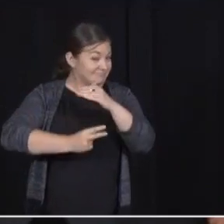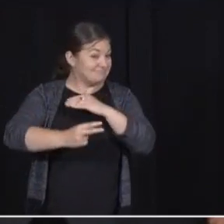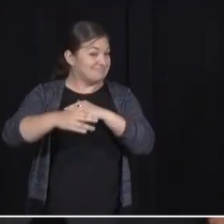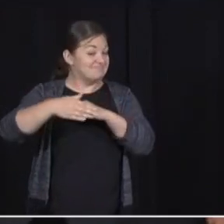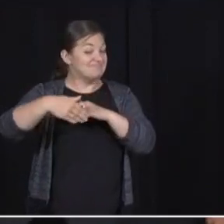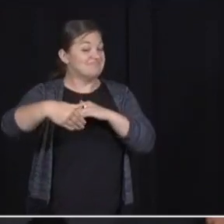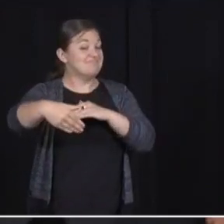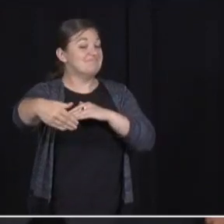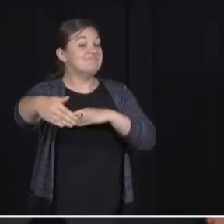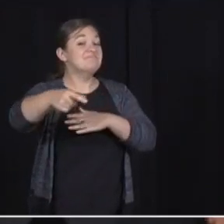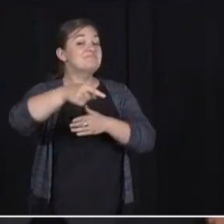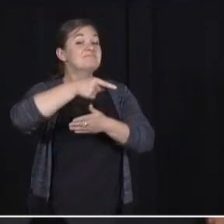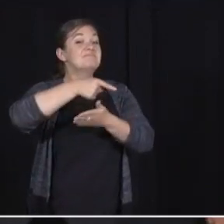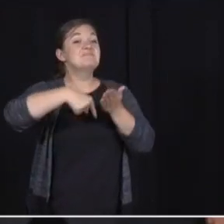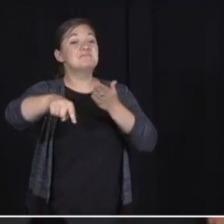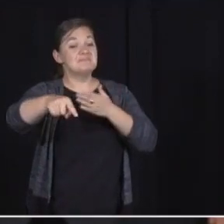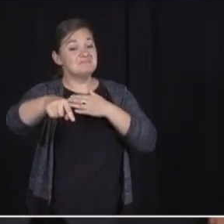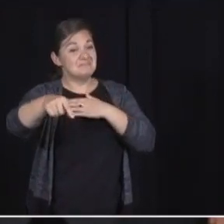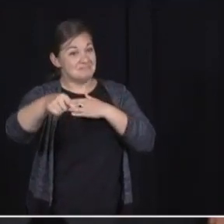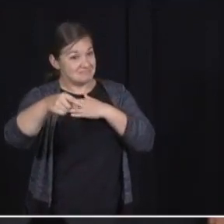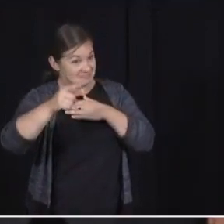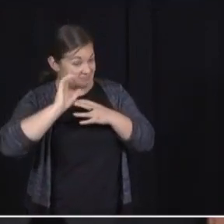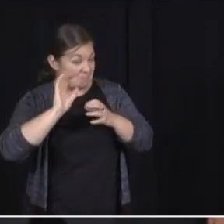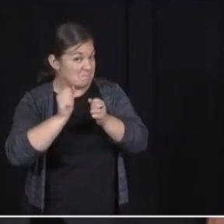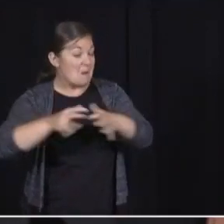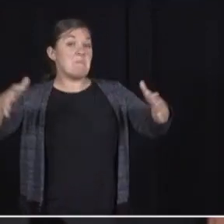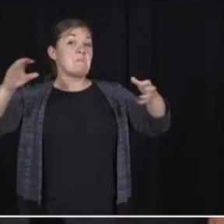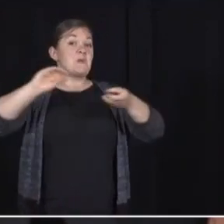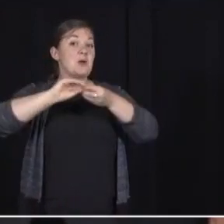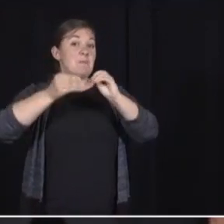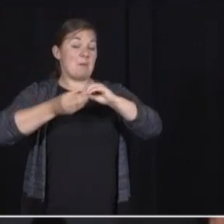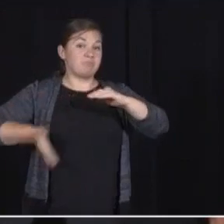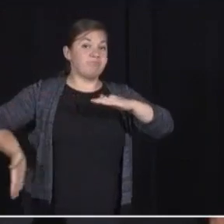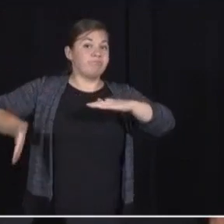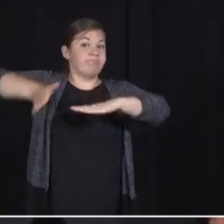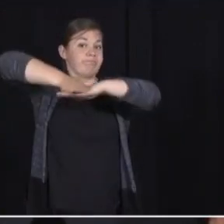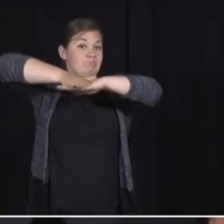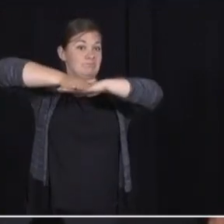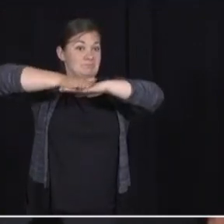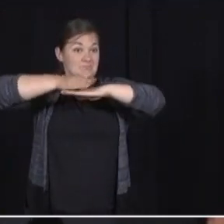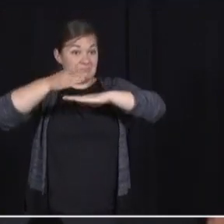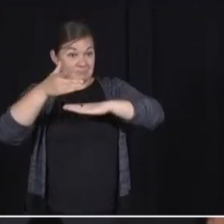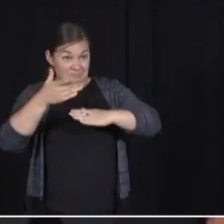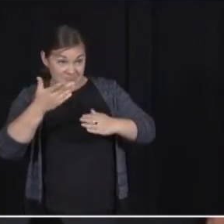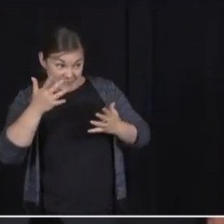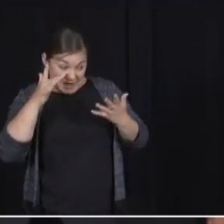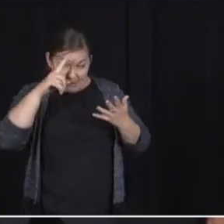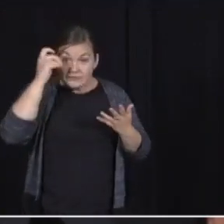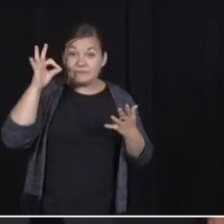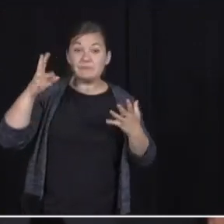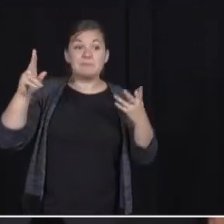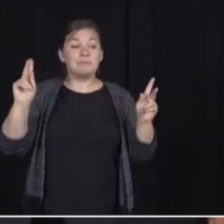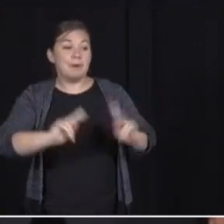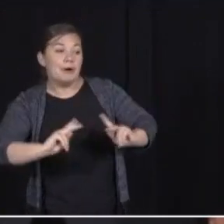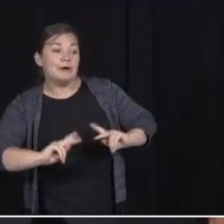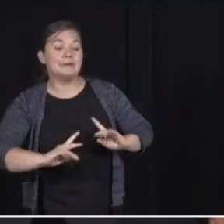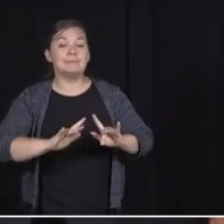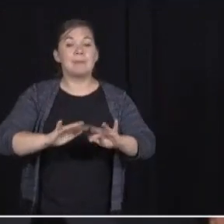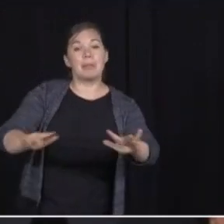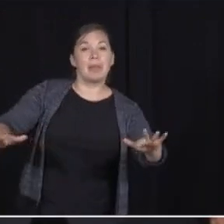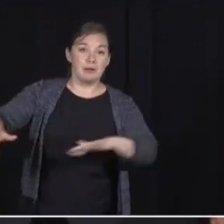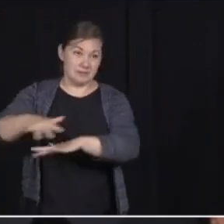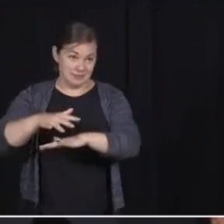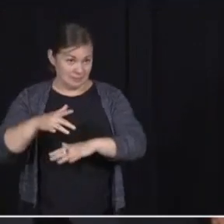cases directly linked to maybe people not following the rules, especially with things like parties? And I'm wondering, you've discussed cases in